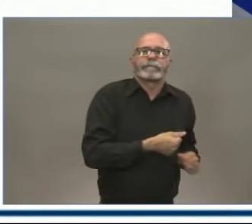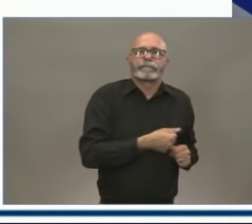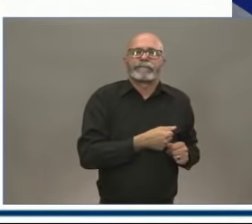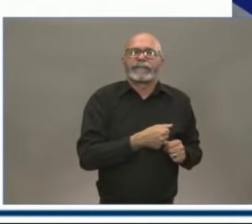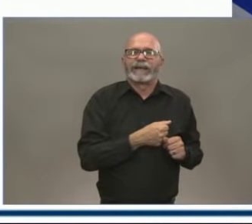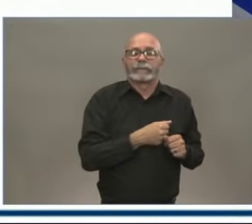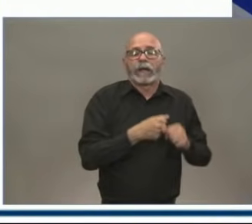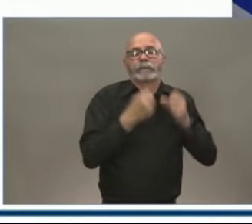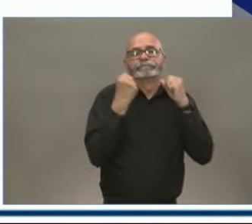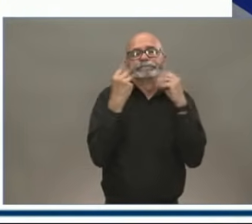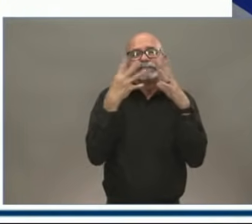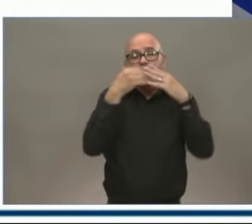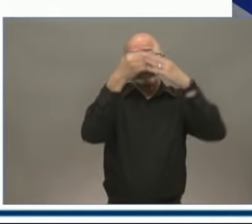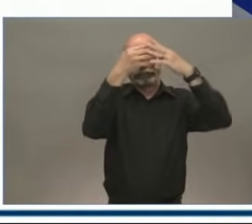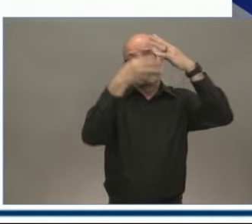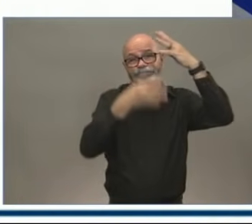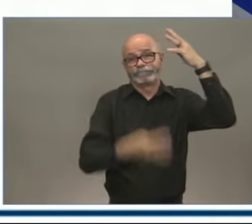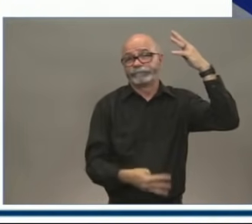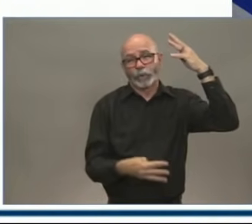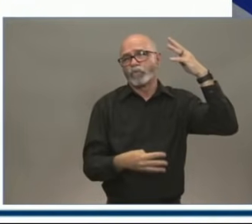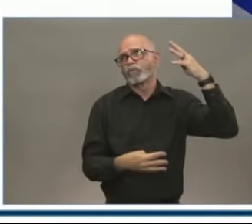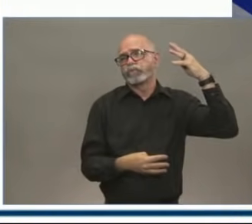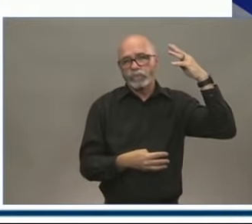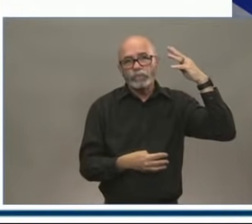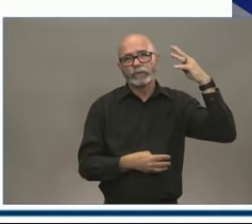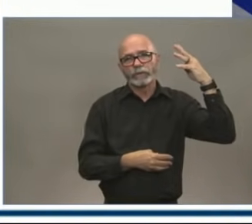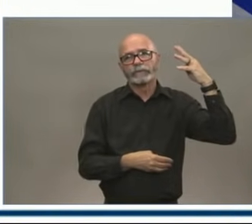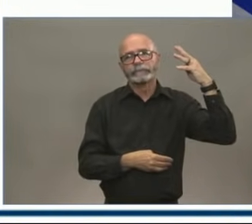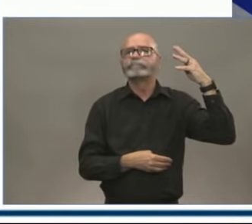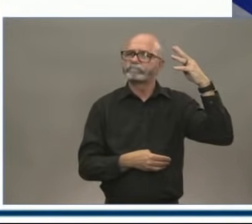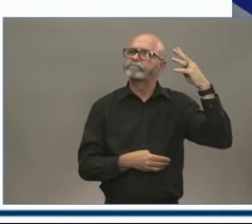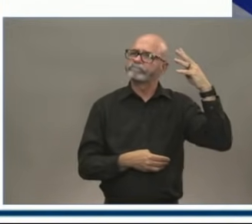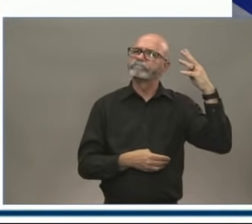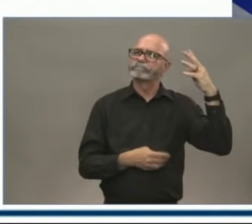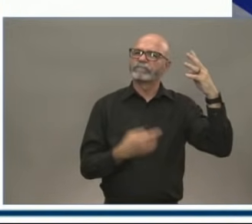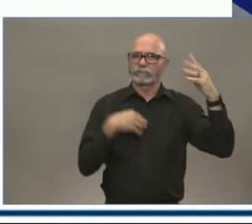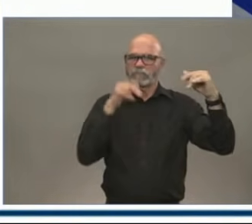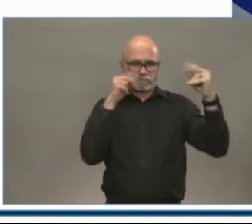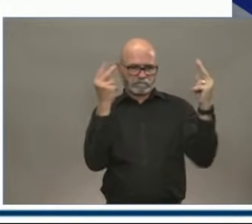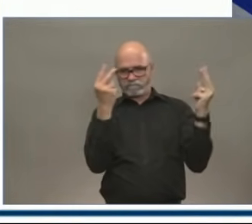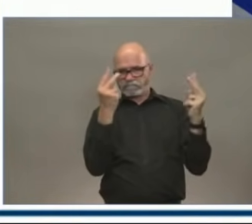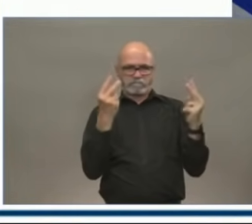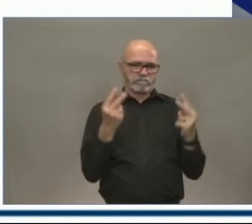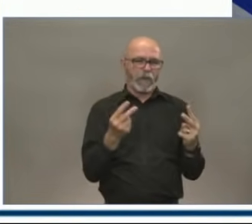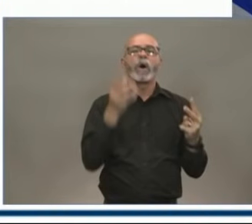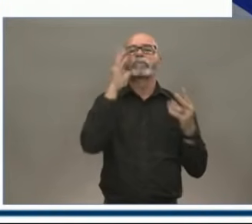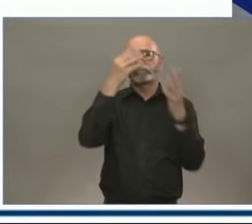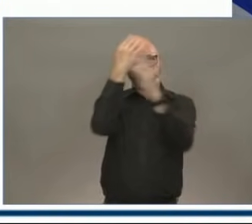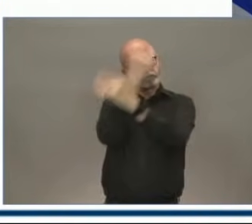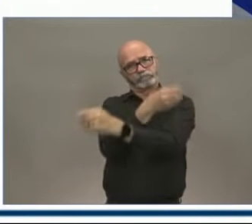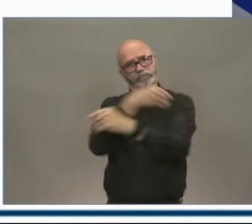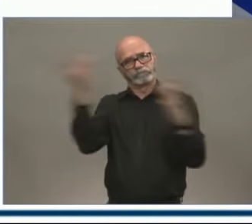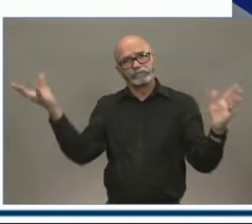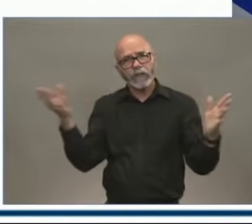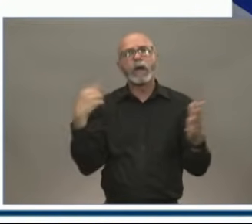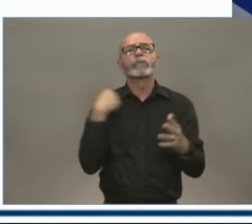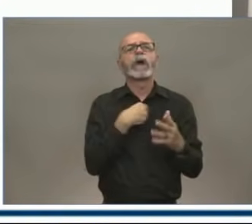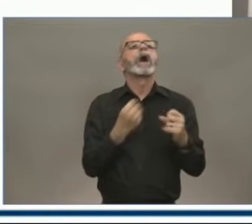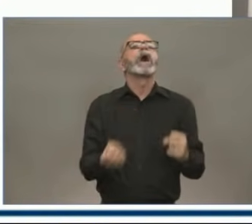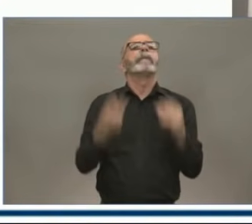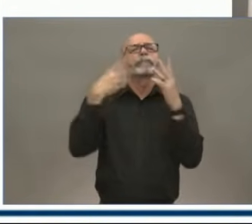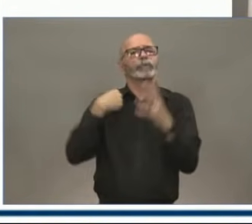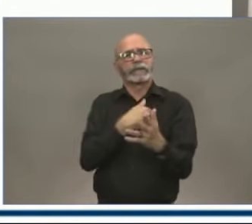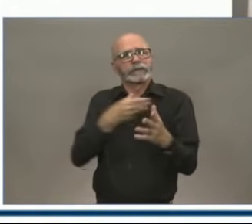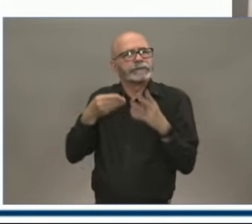been accounted for and will be part of the financial update and financial statements of the province of Nova Scotia. Go ahead